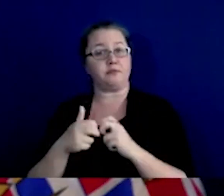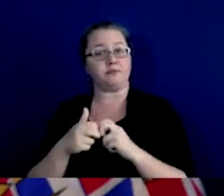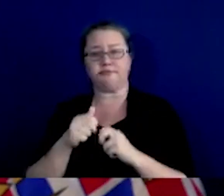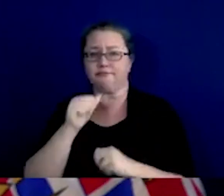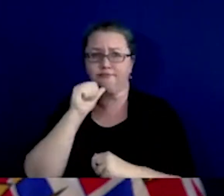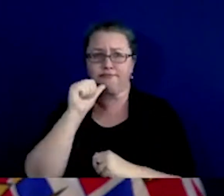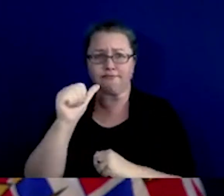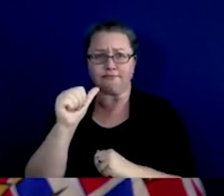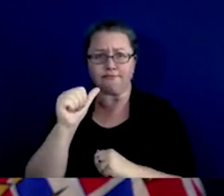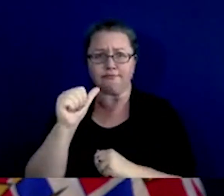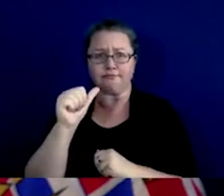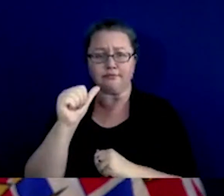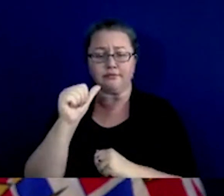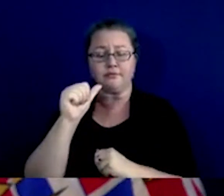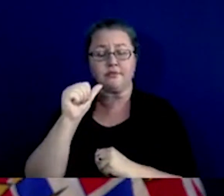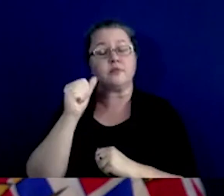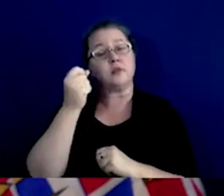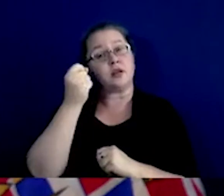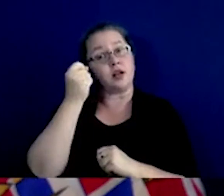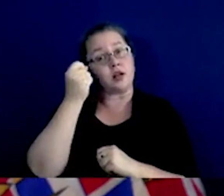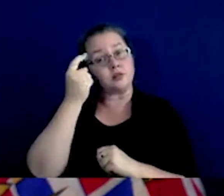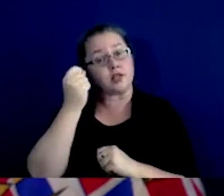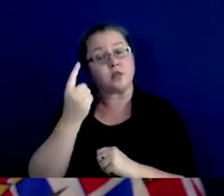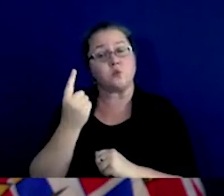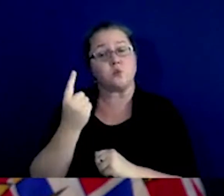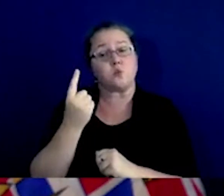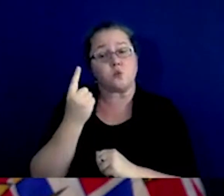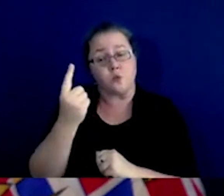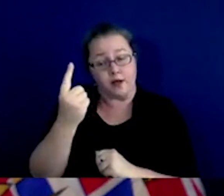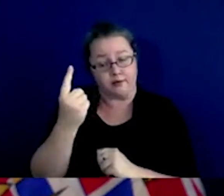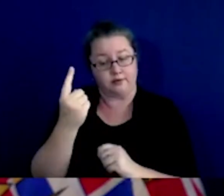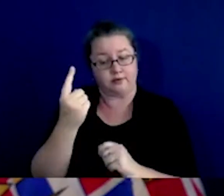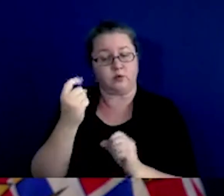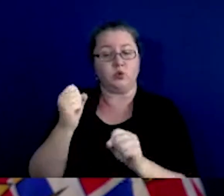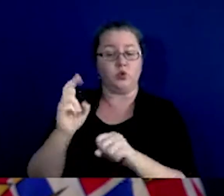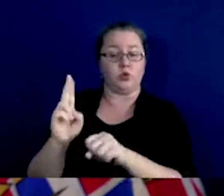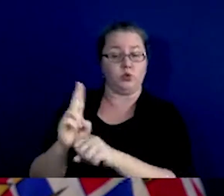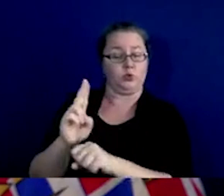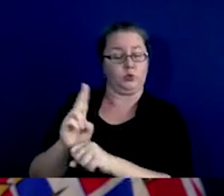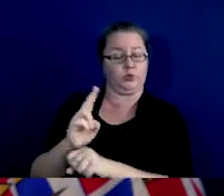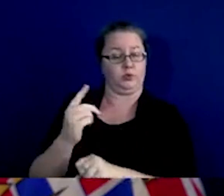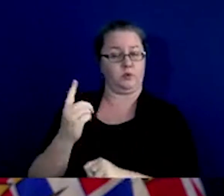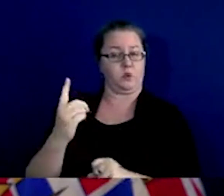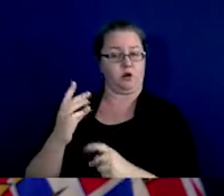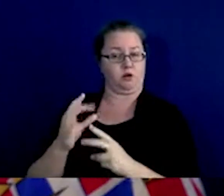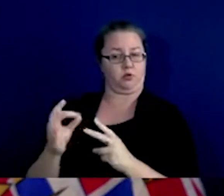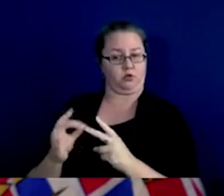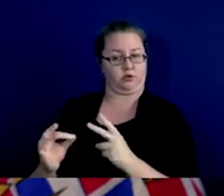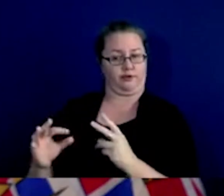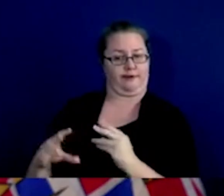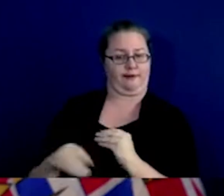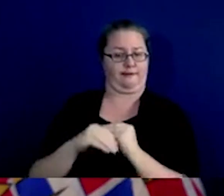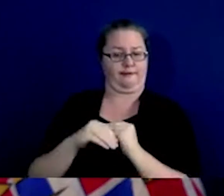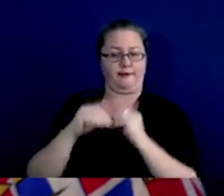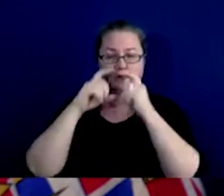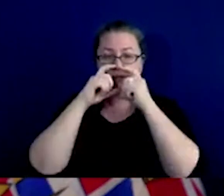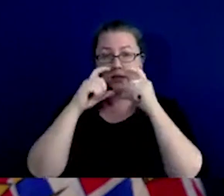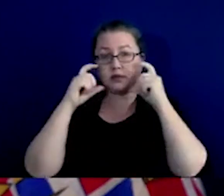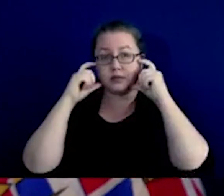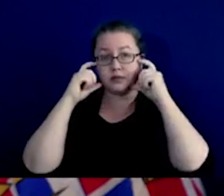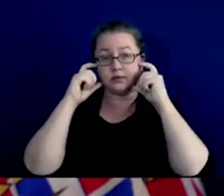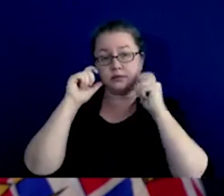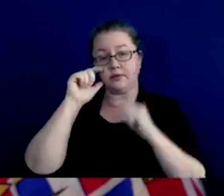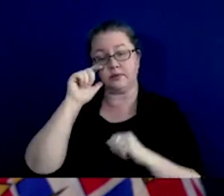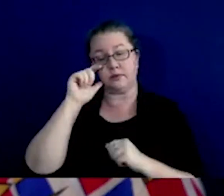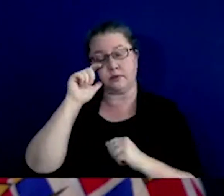us understand that when there's a lot of community transmission, and I think that's another key piece, they looked at areas where there was a lot of transmission